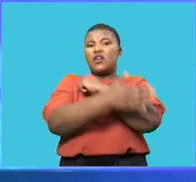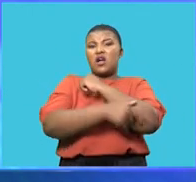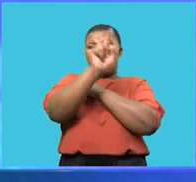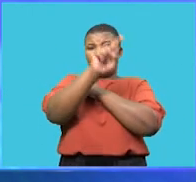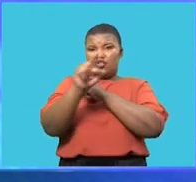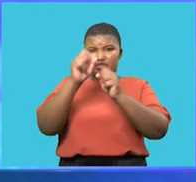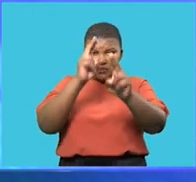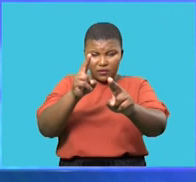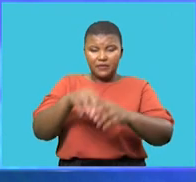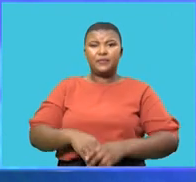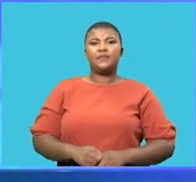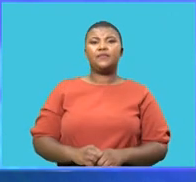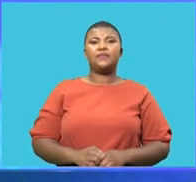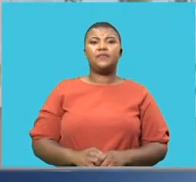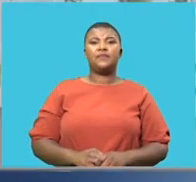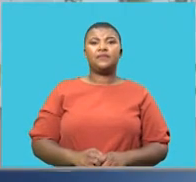honoured.